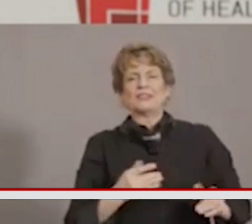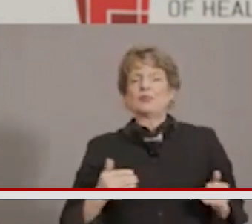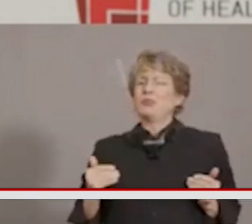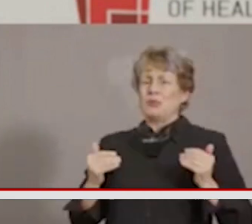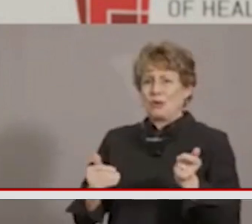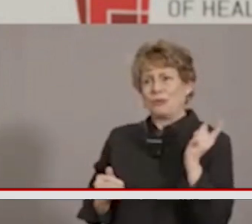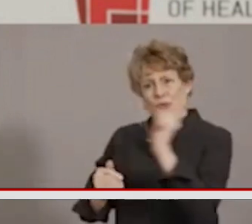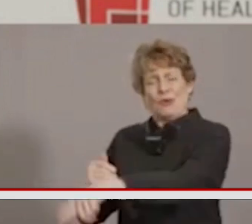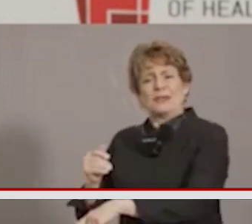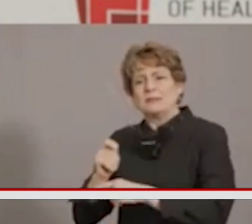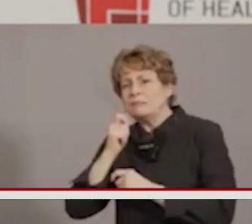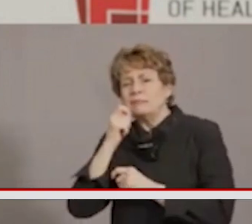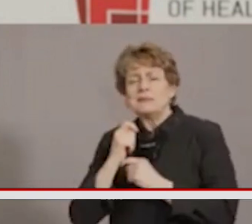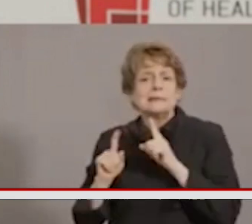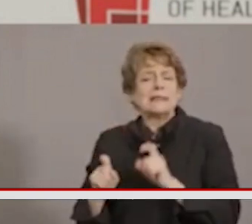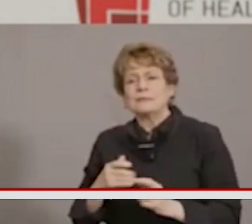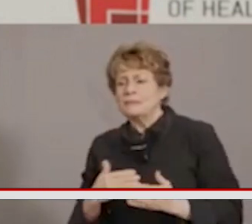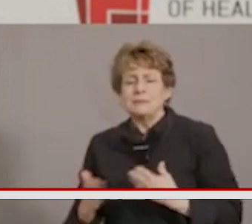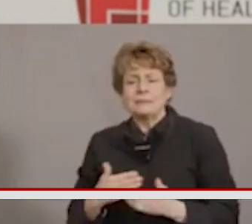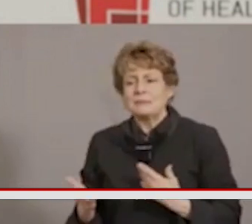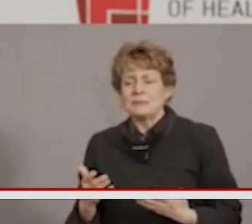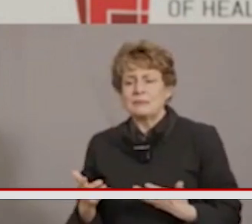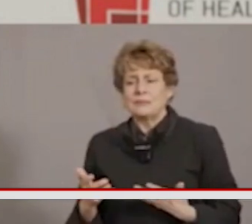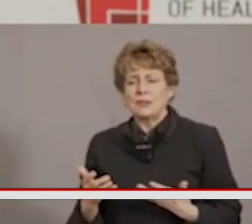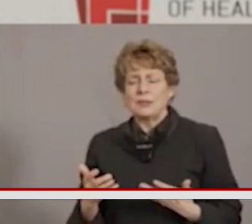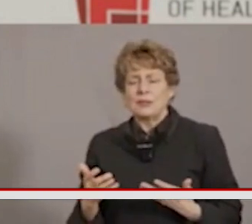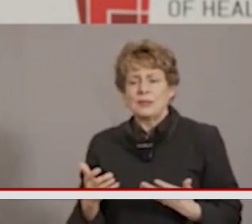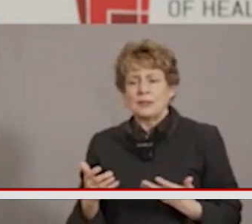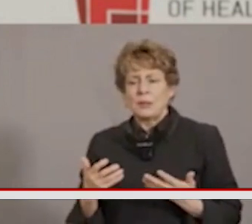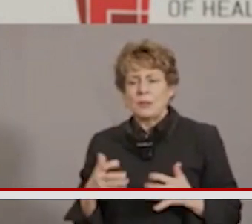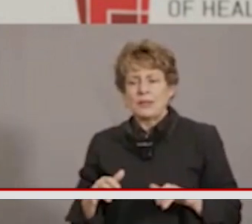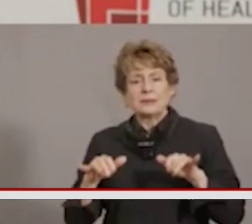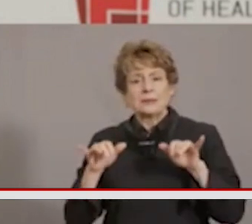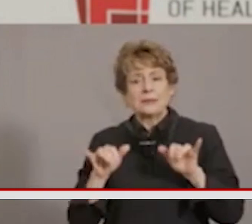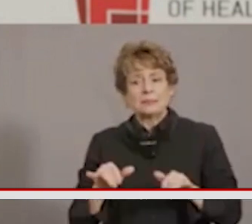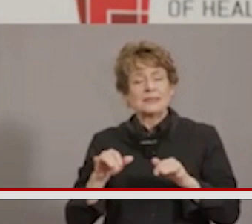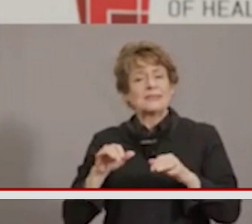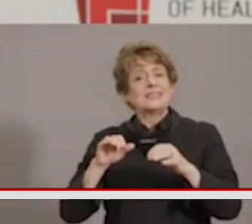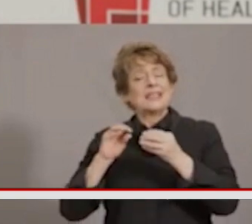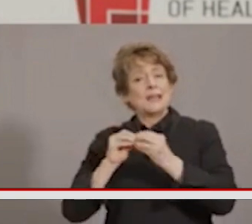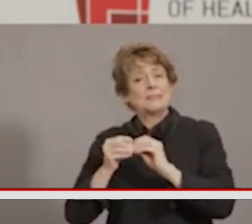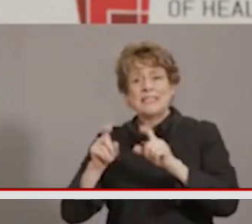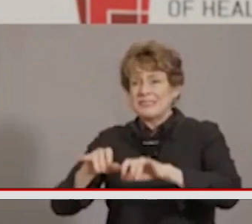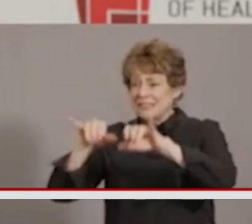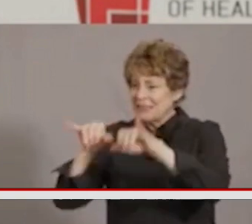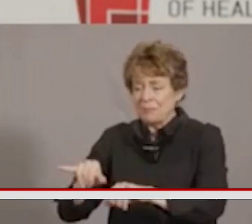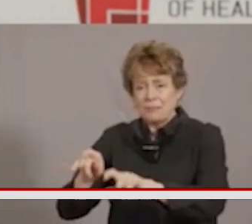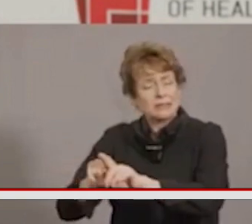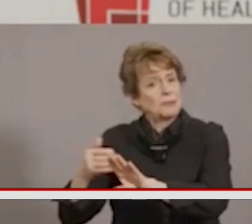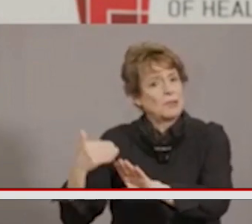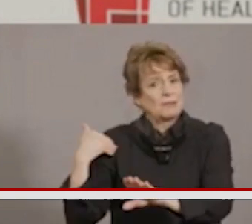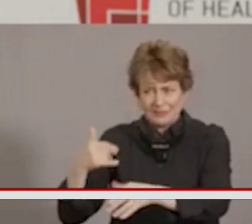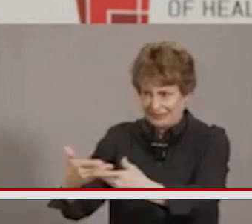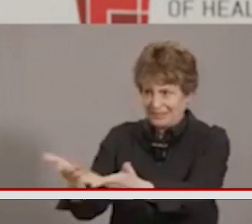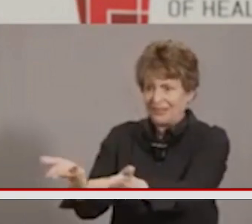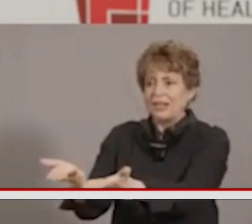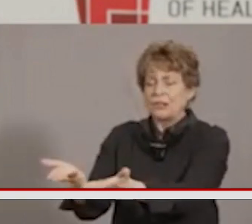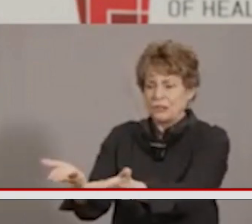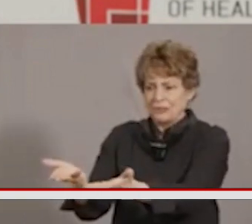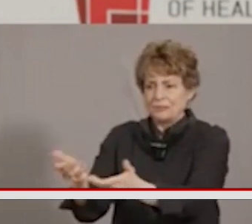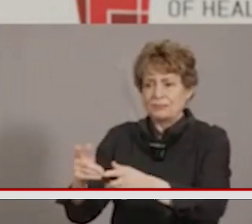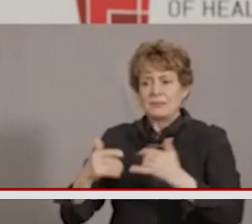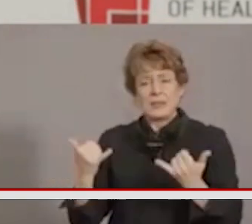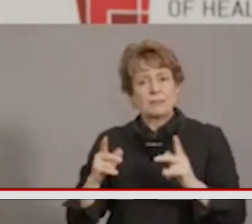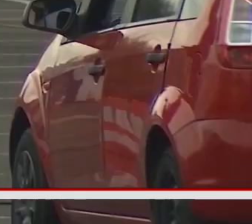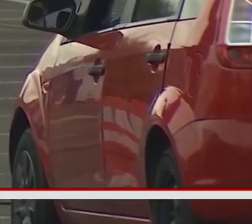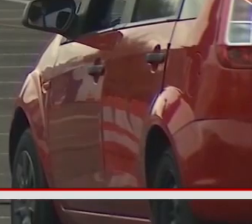same amount of capacity that we did back in, you know, November, December, and January. It's just going to be people now seeking out